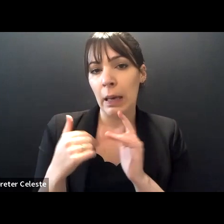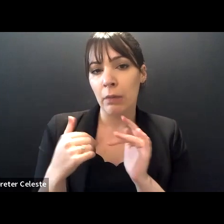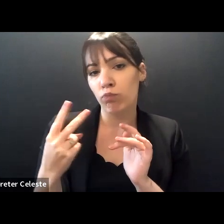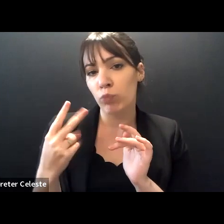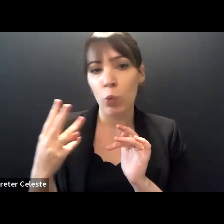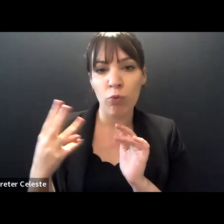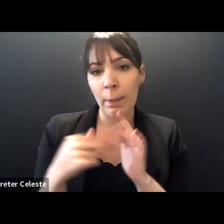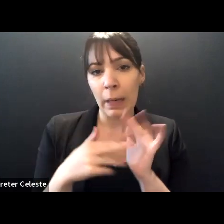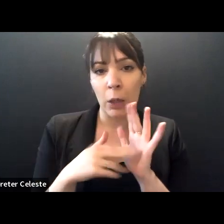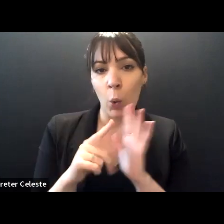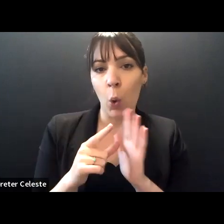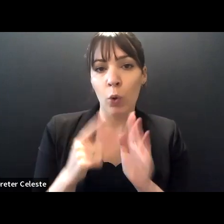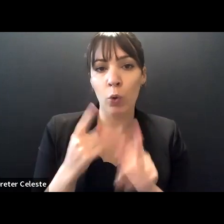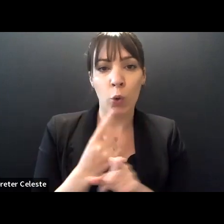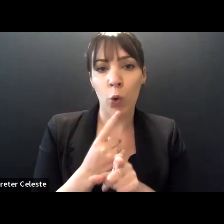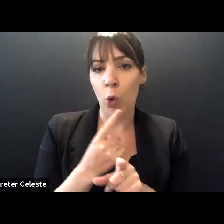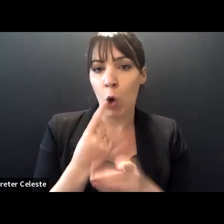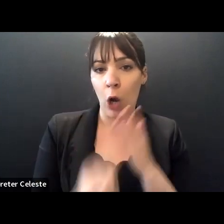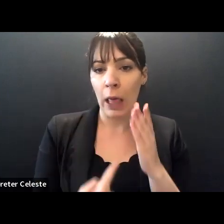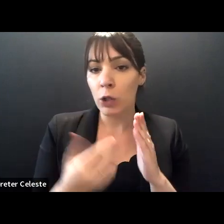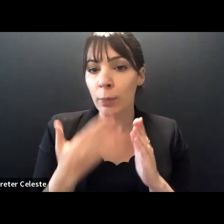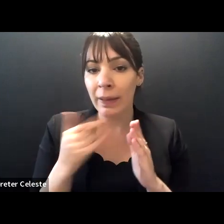please start with Darren?